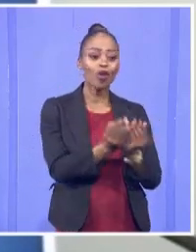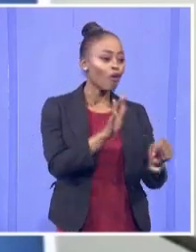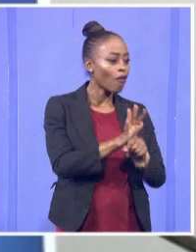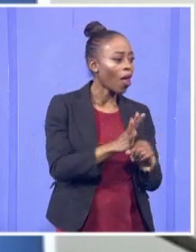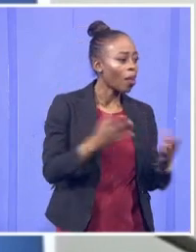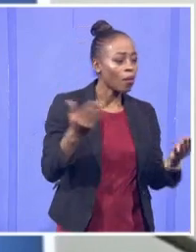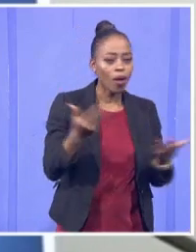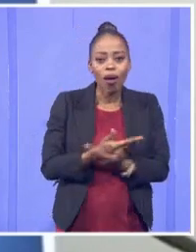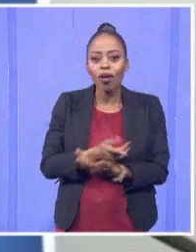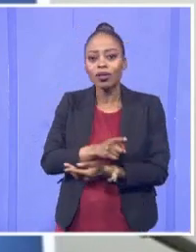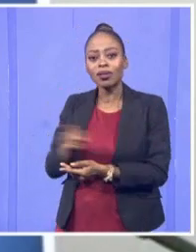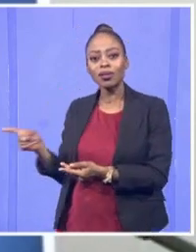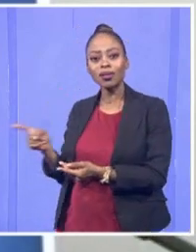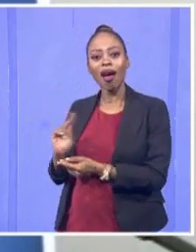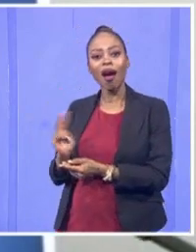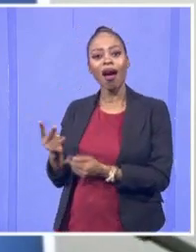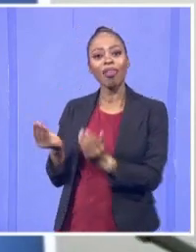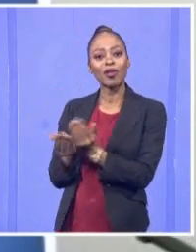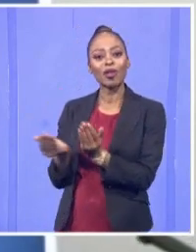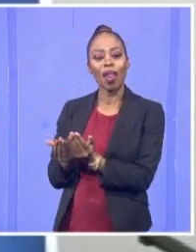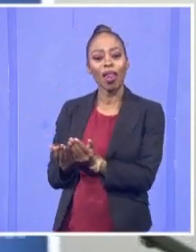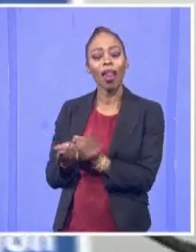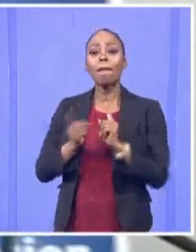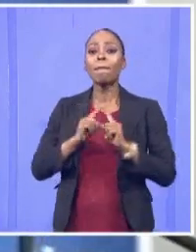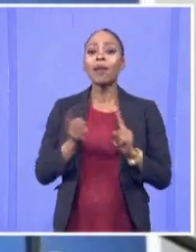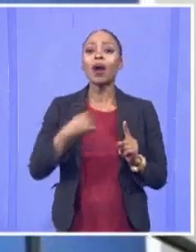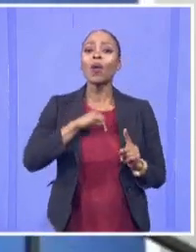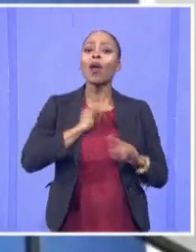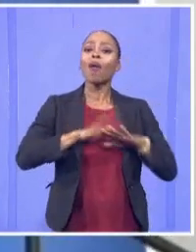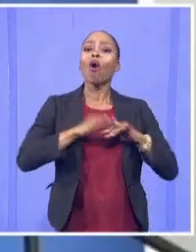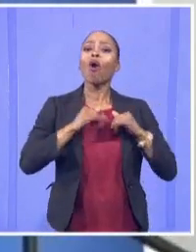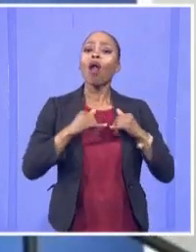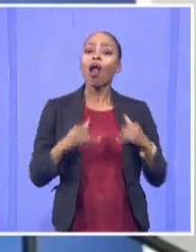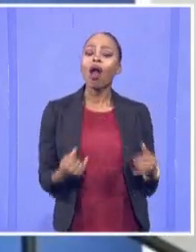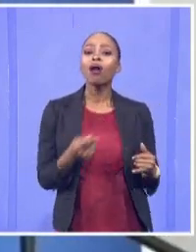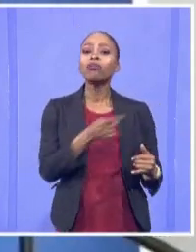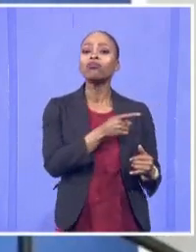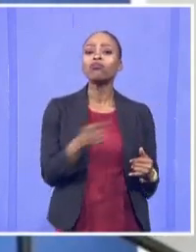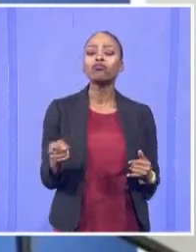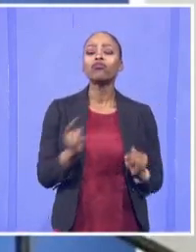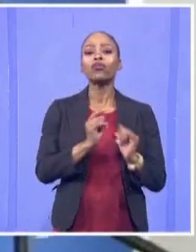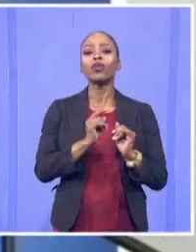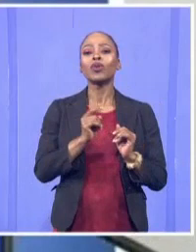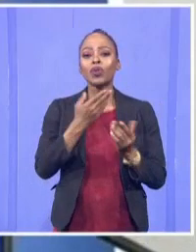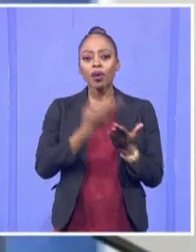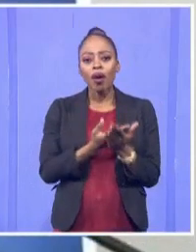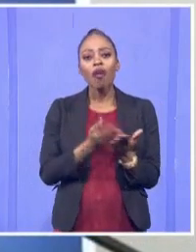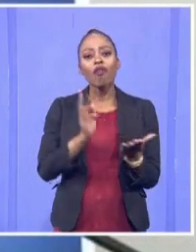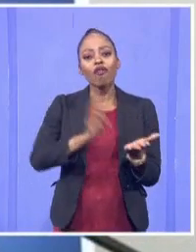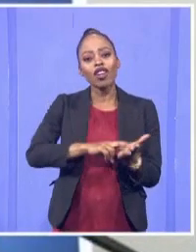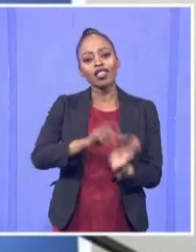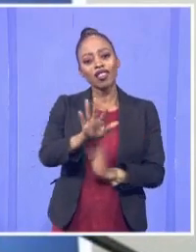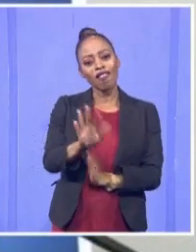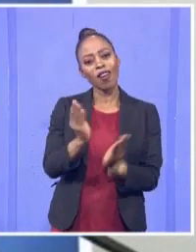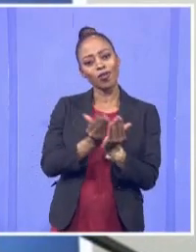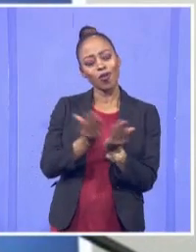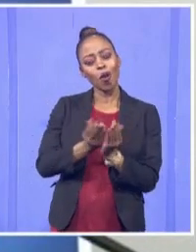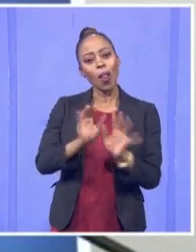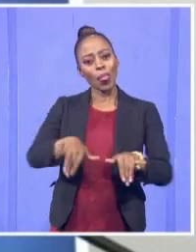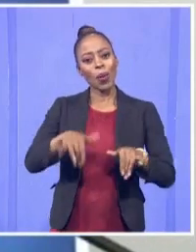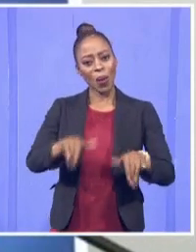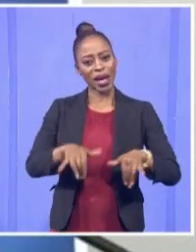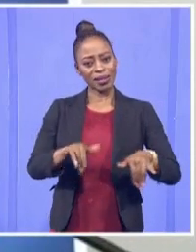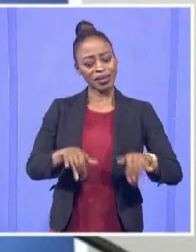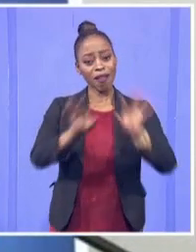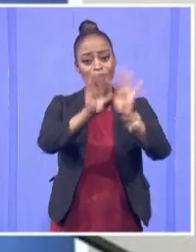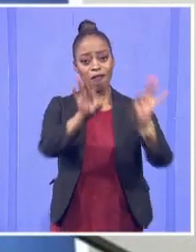lost throughout. But with online registration, you can queue at 5 schools at the same time. Your